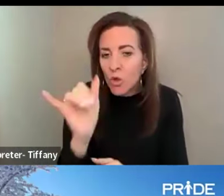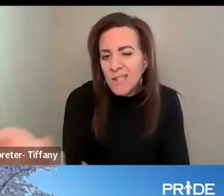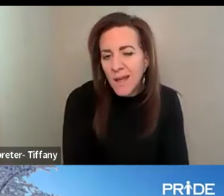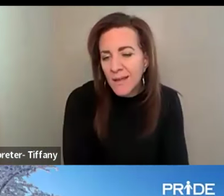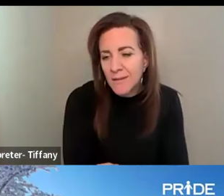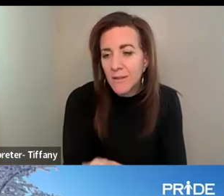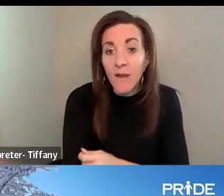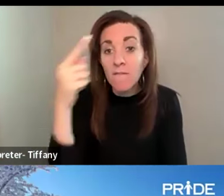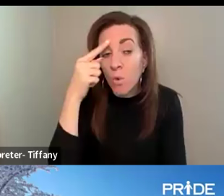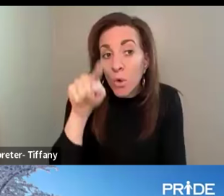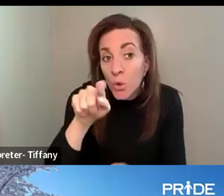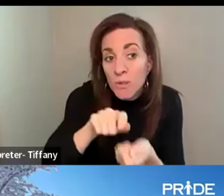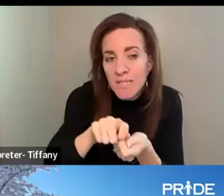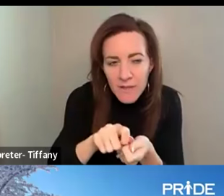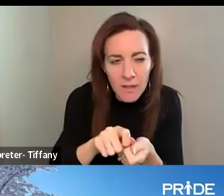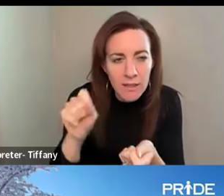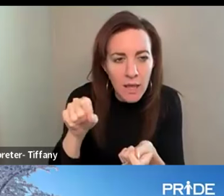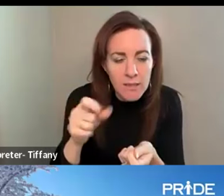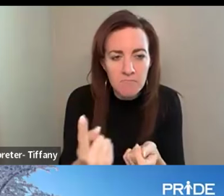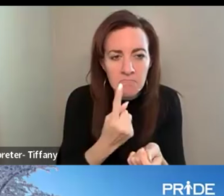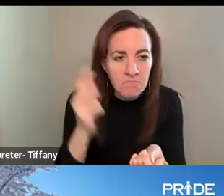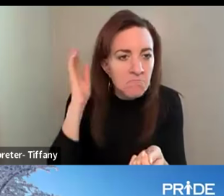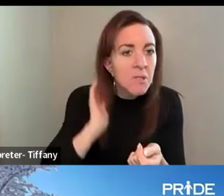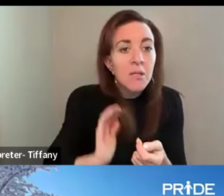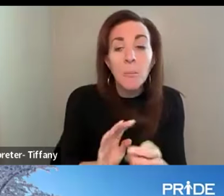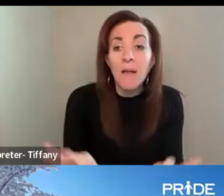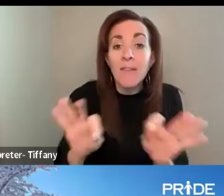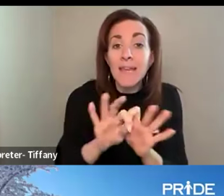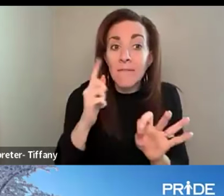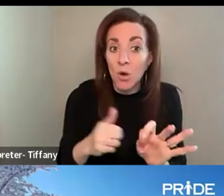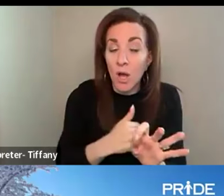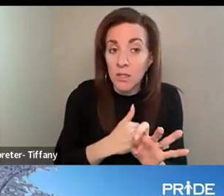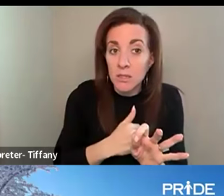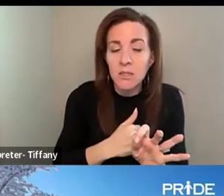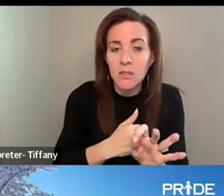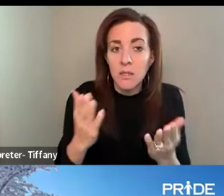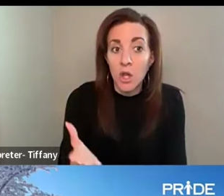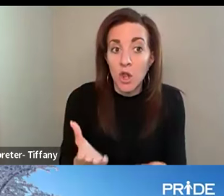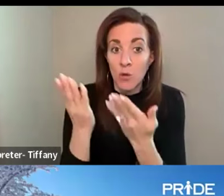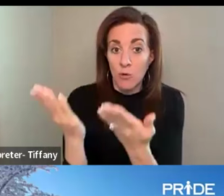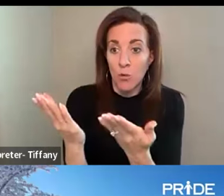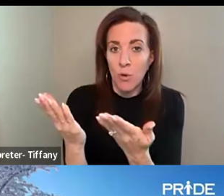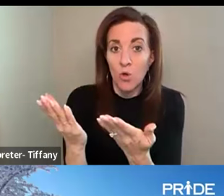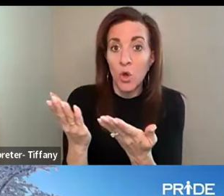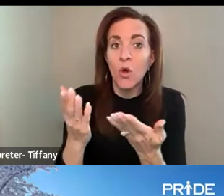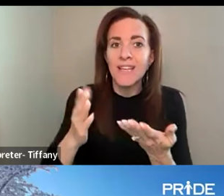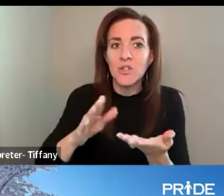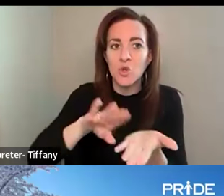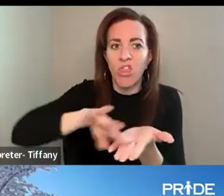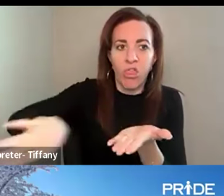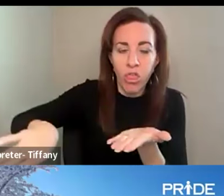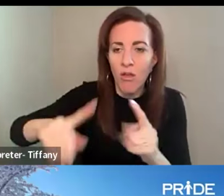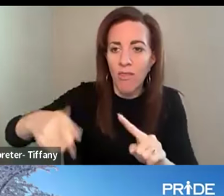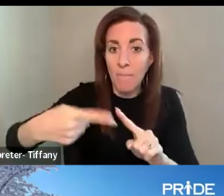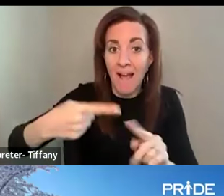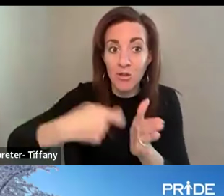like for you. But the key for us is the proposal is to do away with the mileage rate, to come up